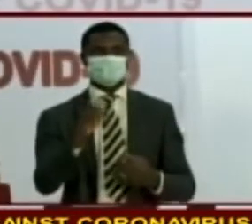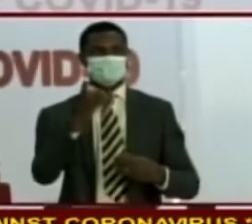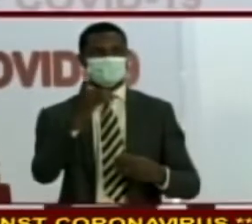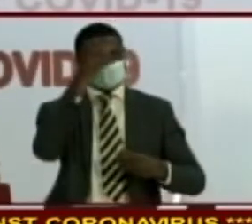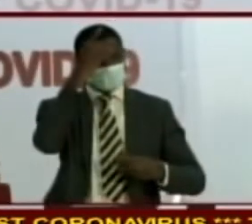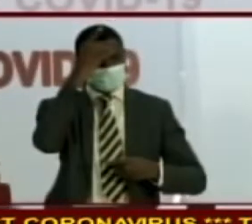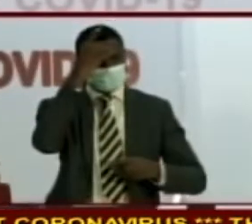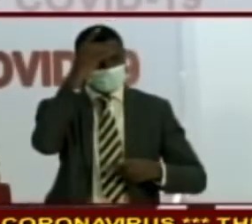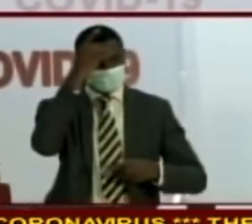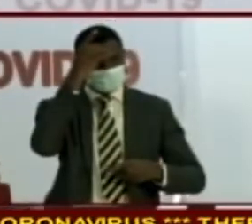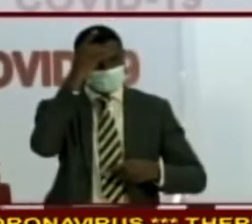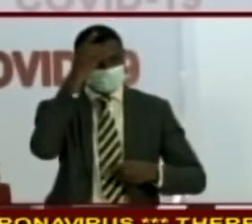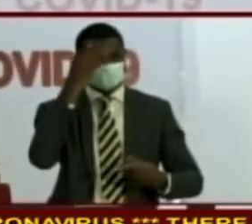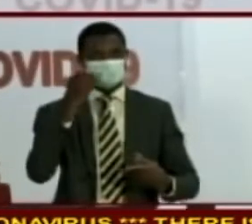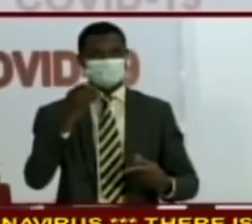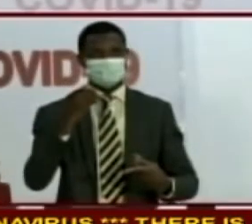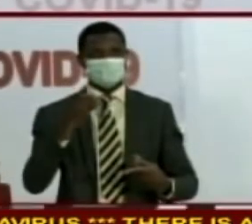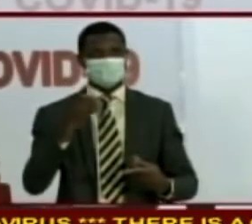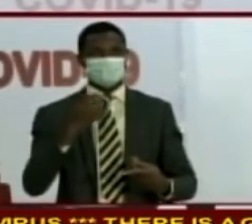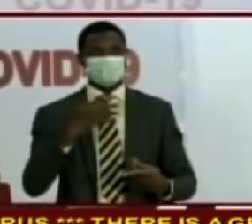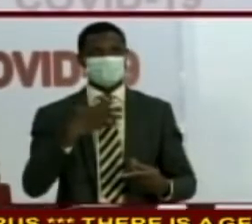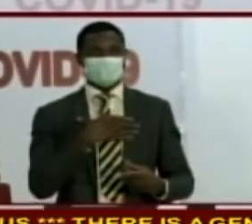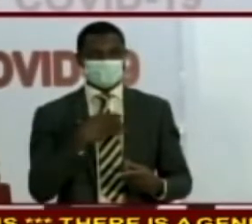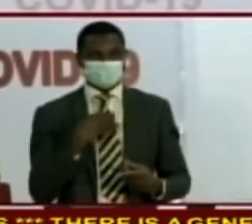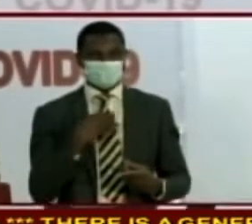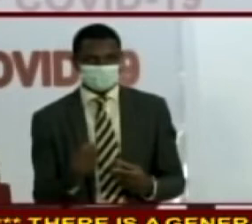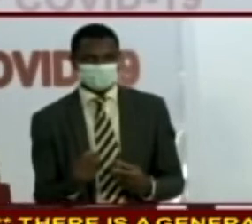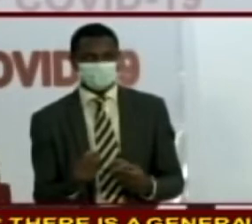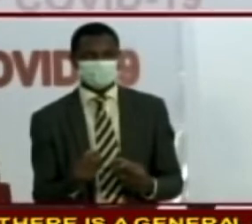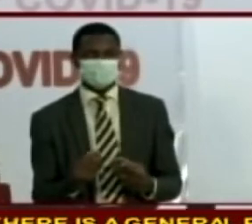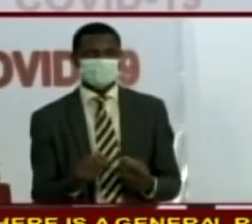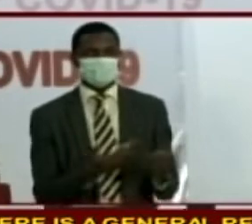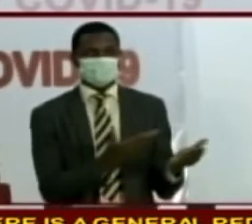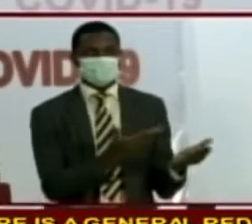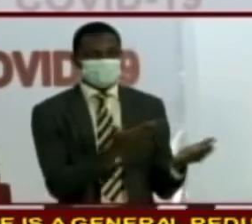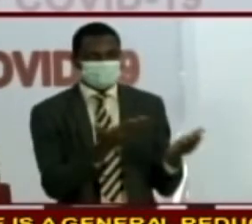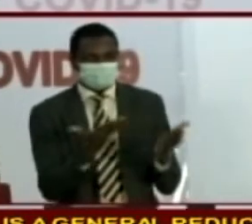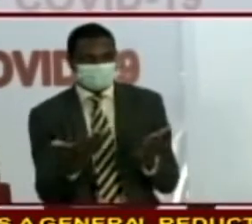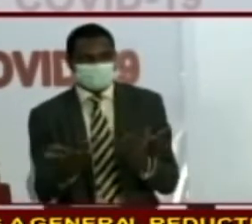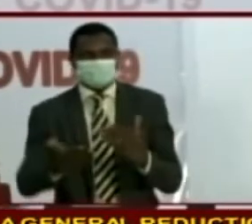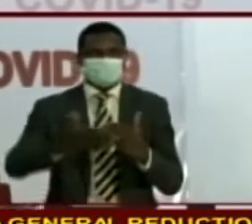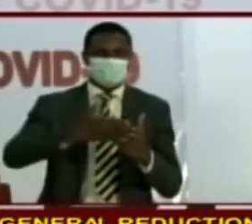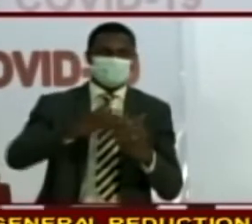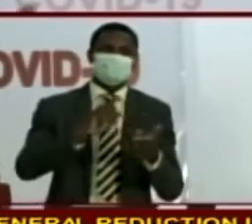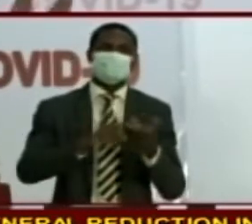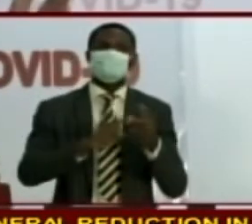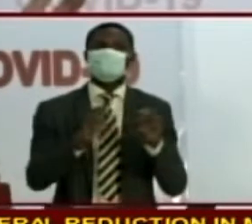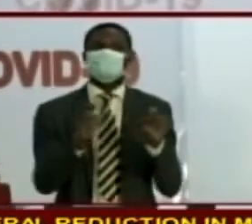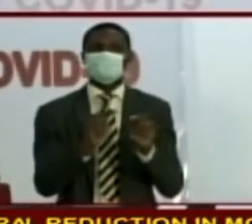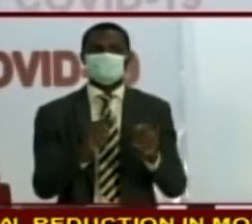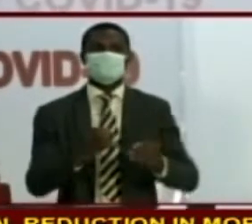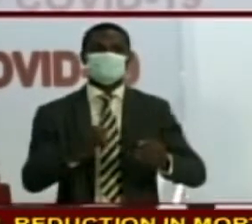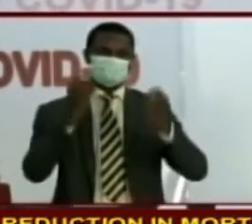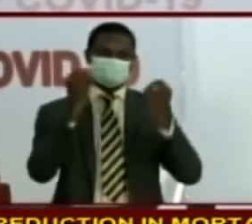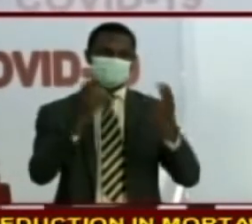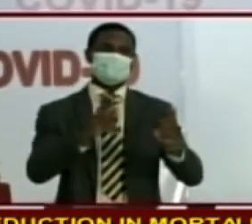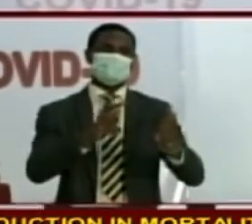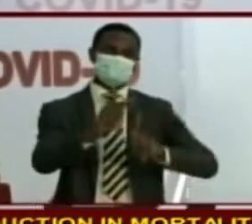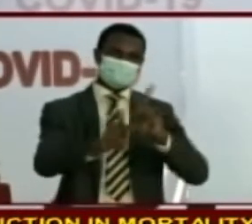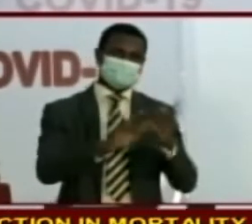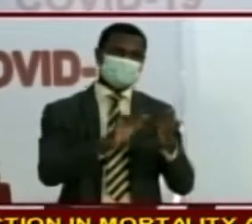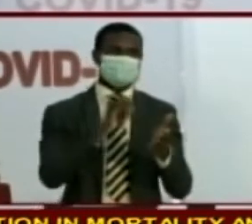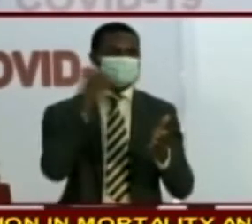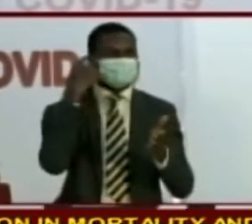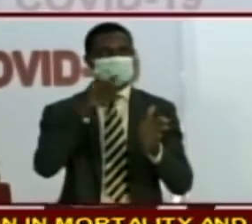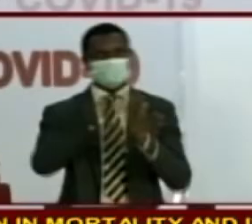diseases, and rehabilitation of major abattoirs to provide for sanitation in